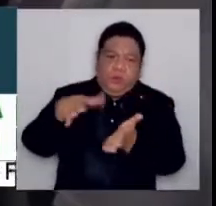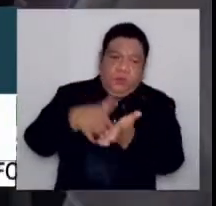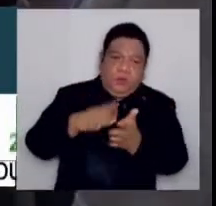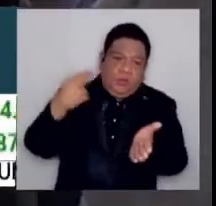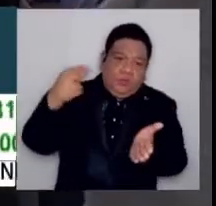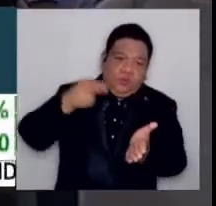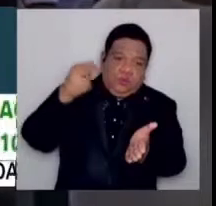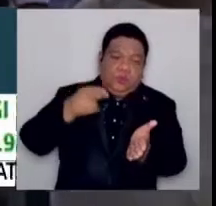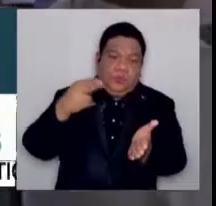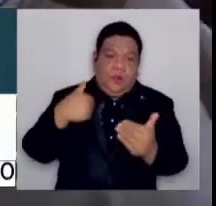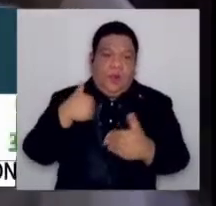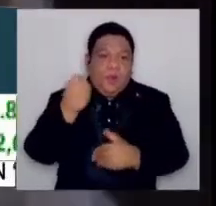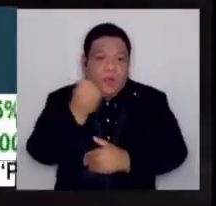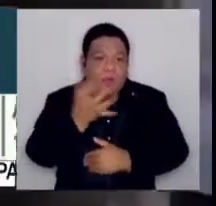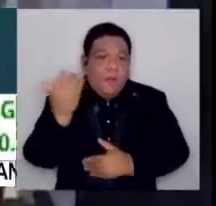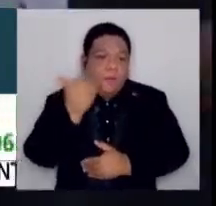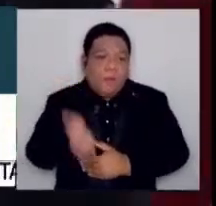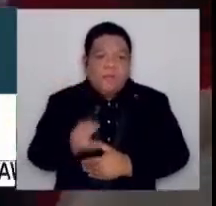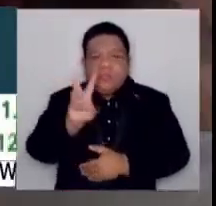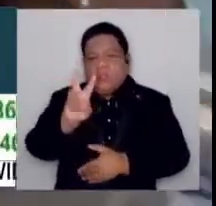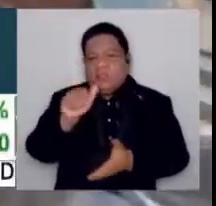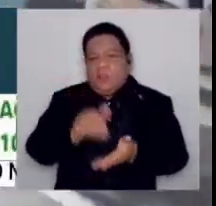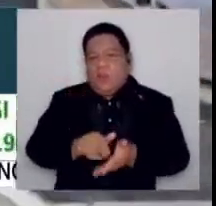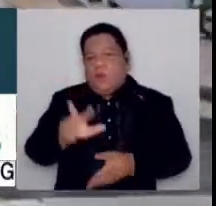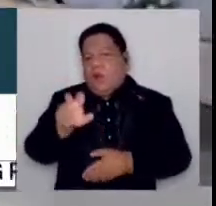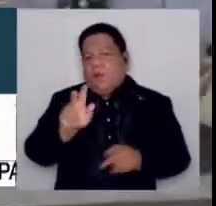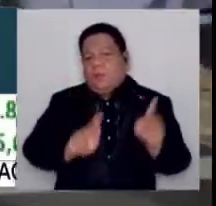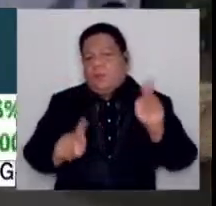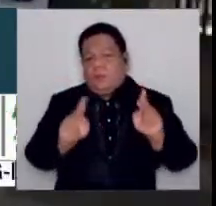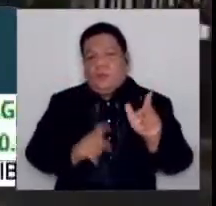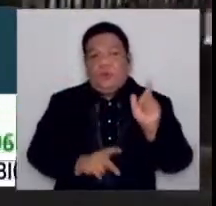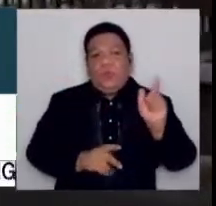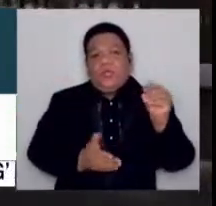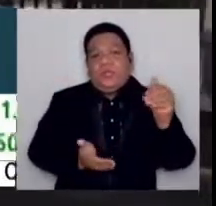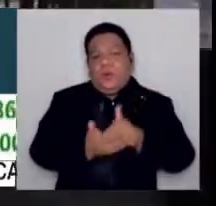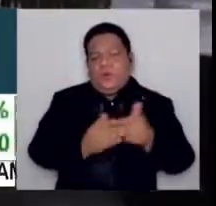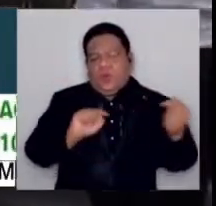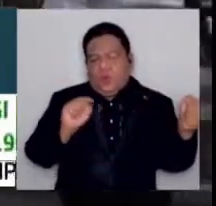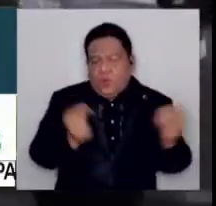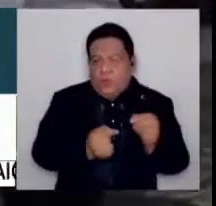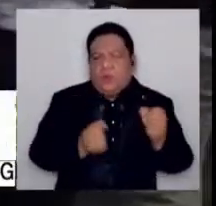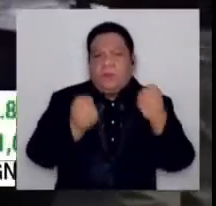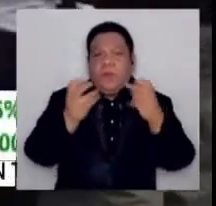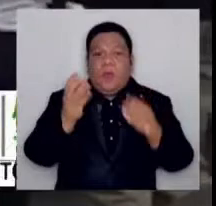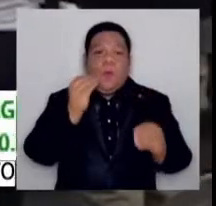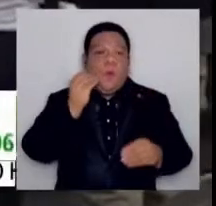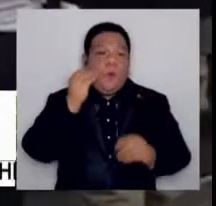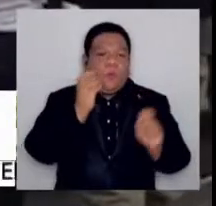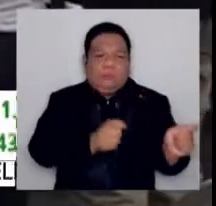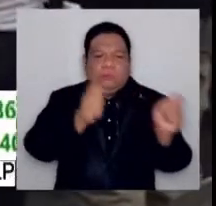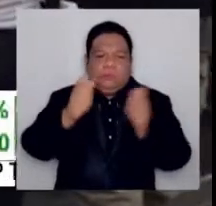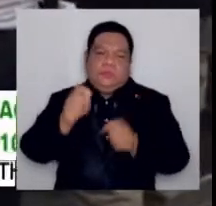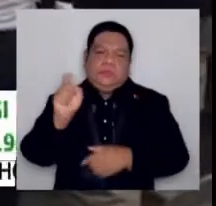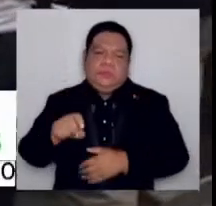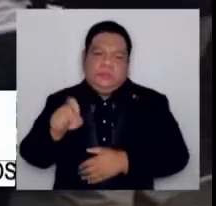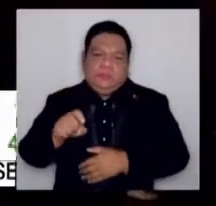some 6,300 people dead, 28,000 injured, and displaced millions of people.